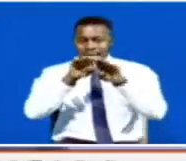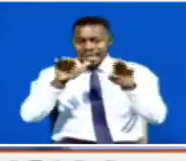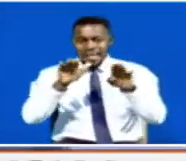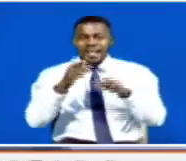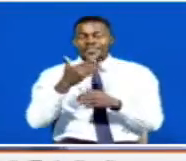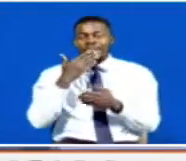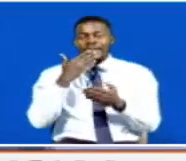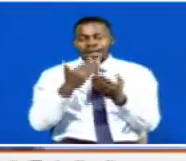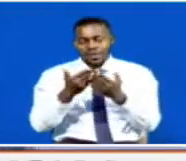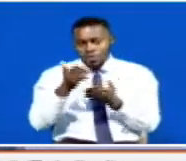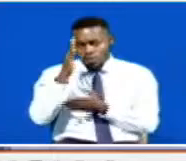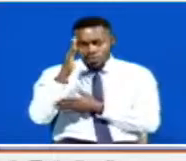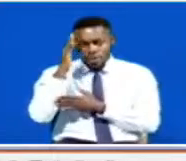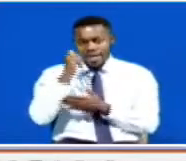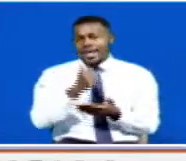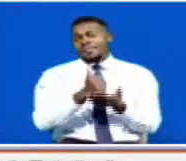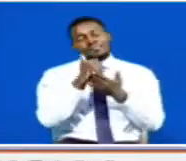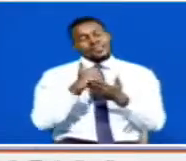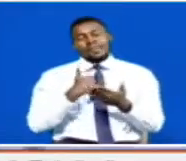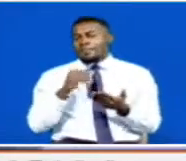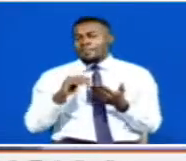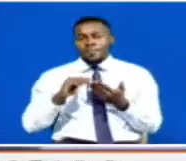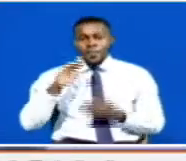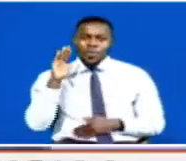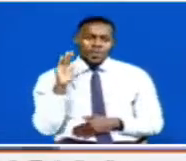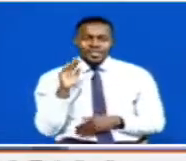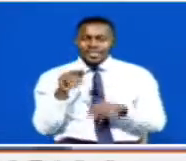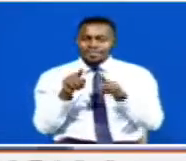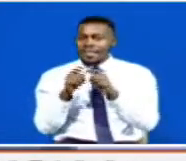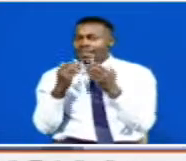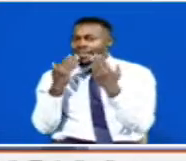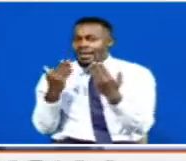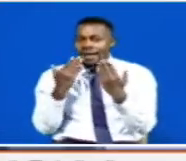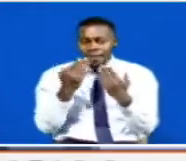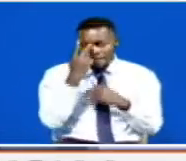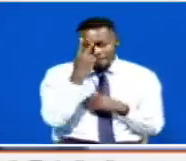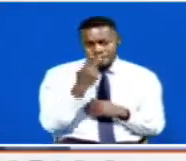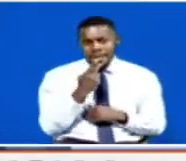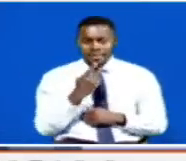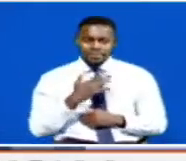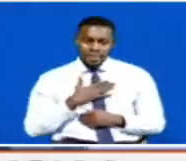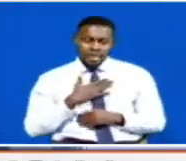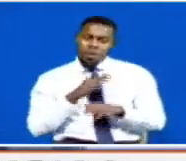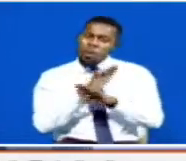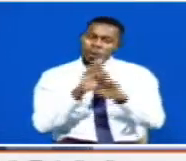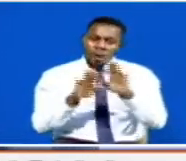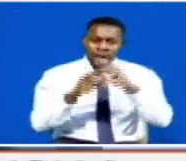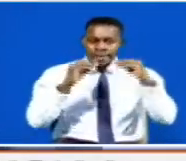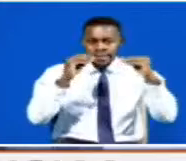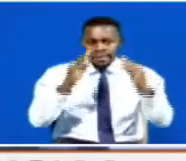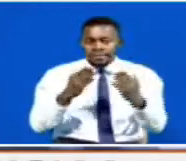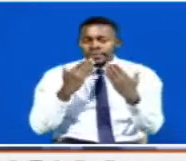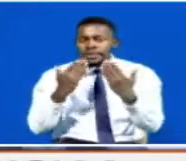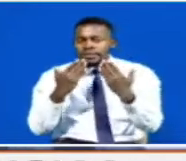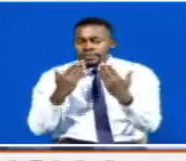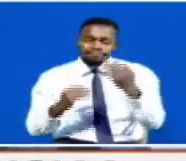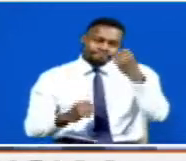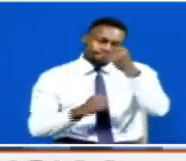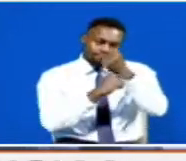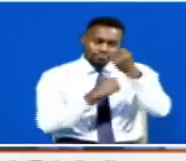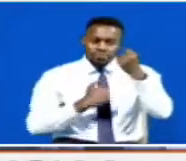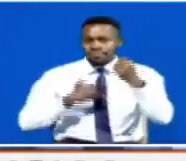for bringing me this far and to thank my parents and the teachers for all the support they have done for me along the way. I would like to